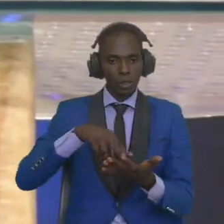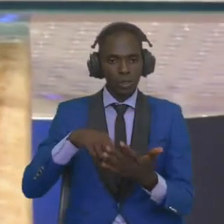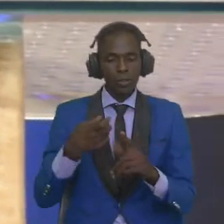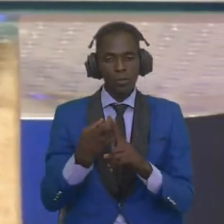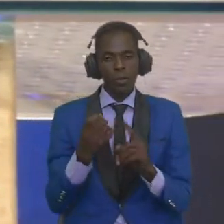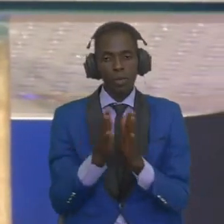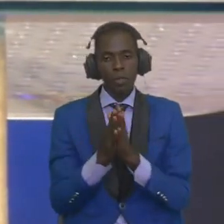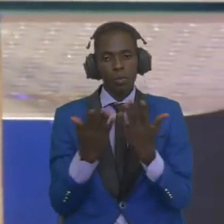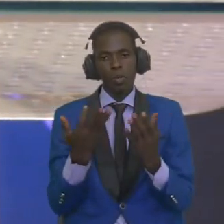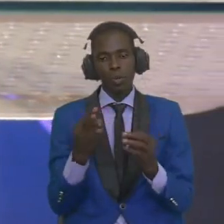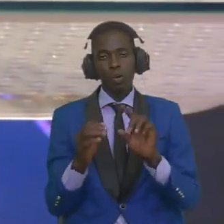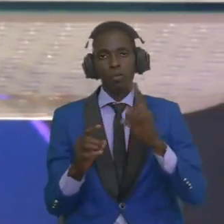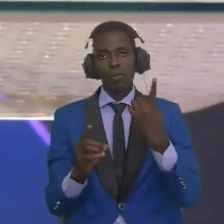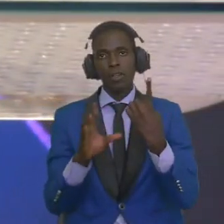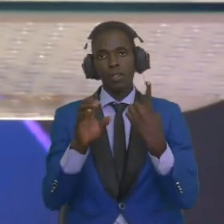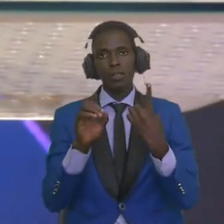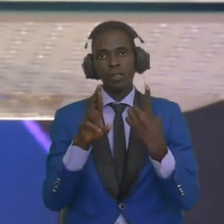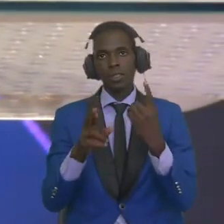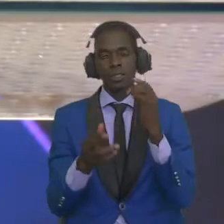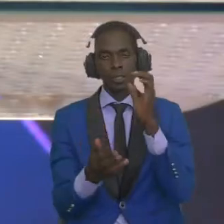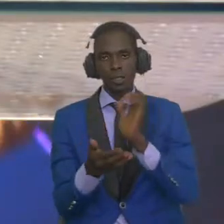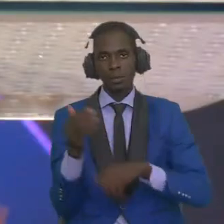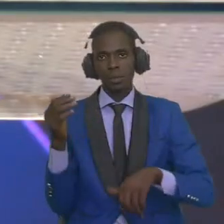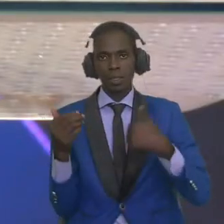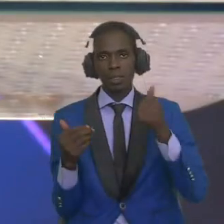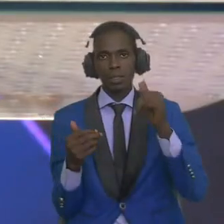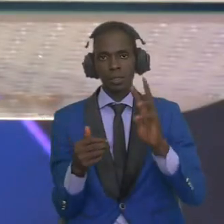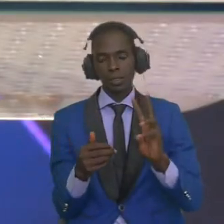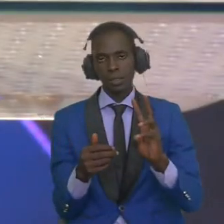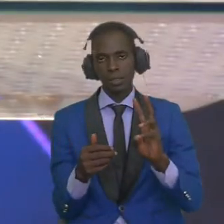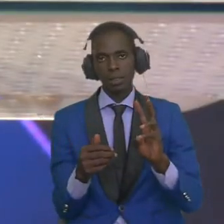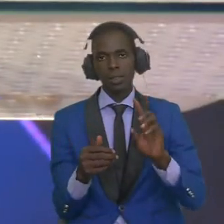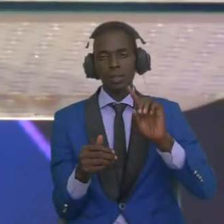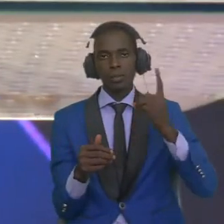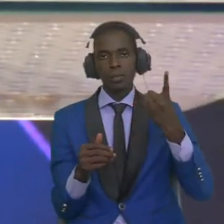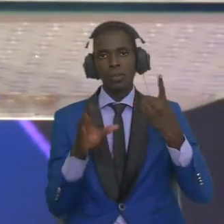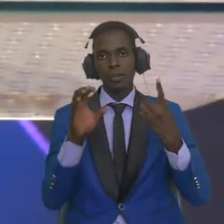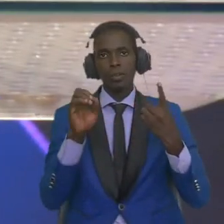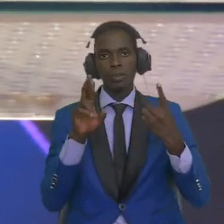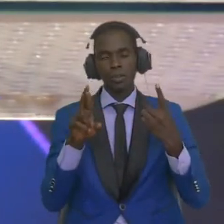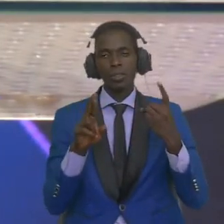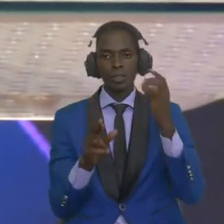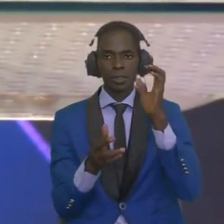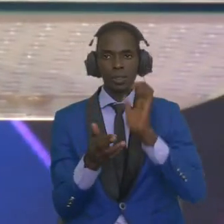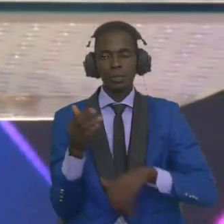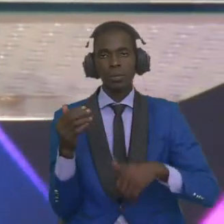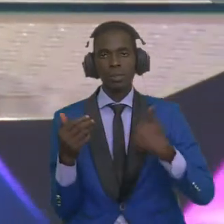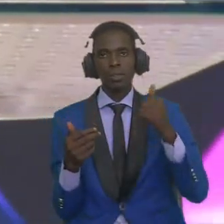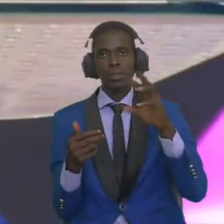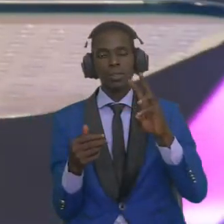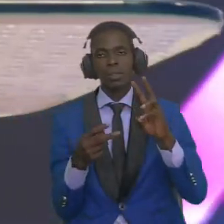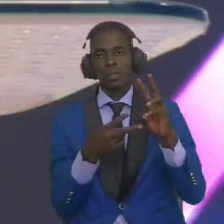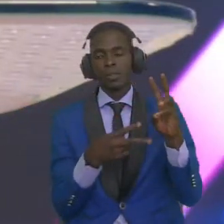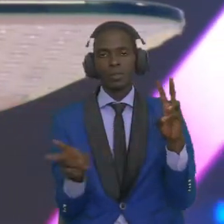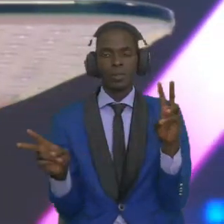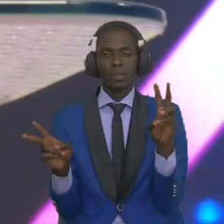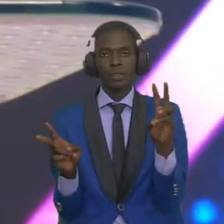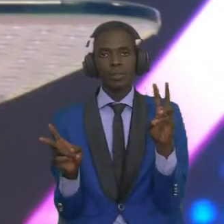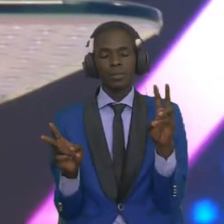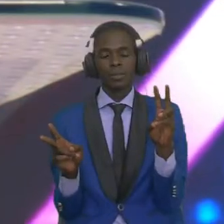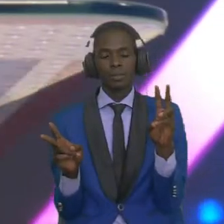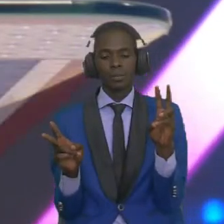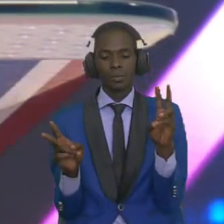Corinthians chapter 16. And we're looking at verse 23. 1 Corinthians